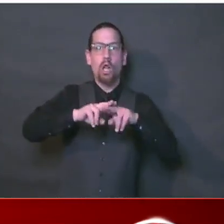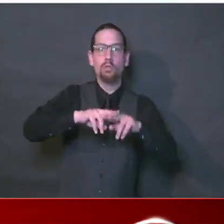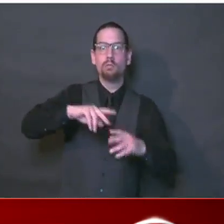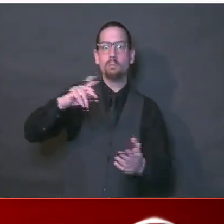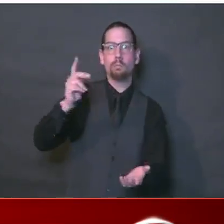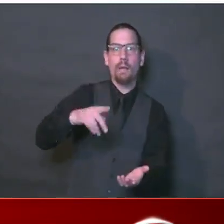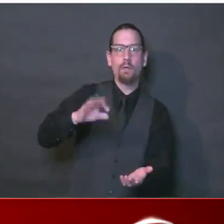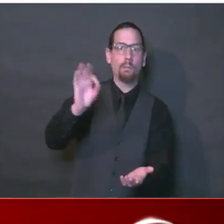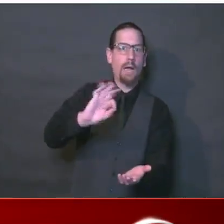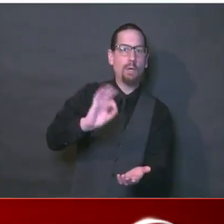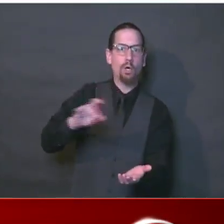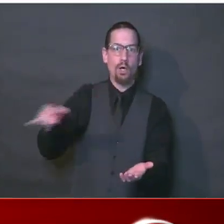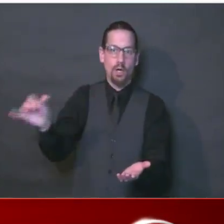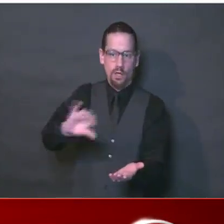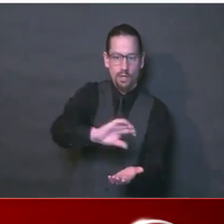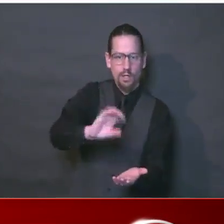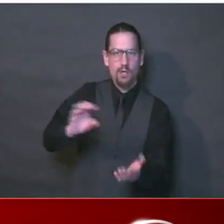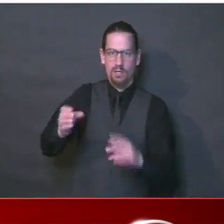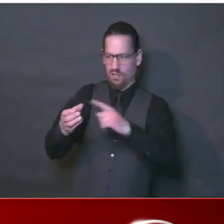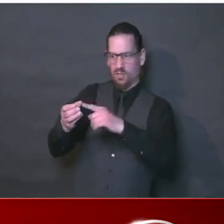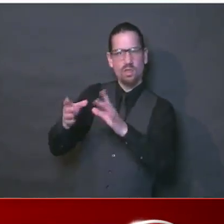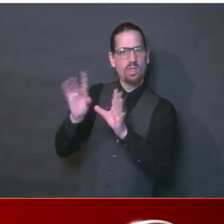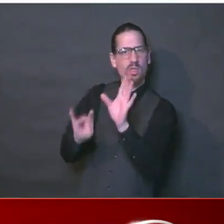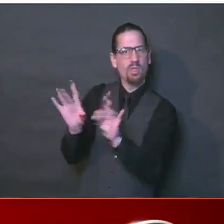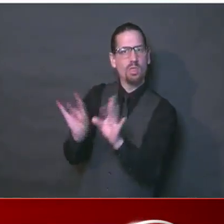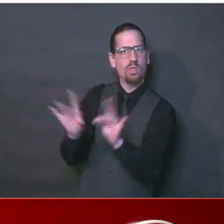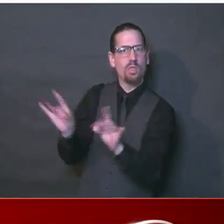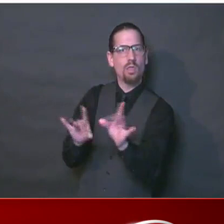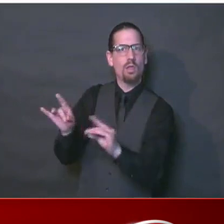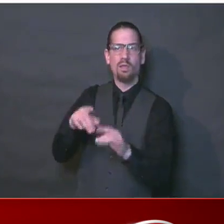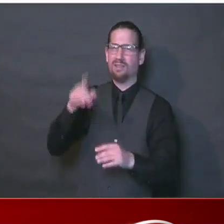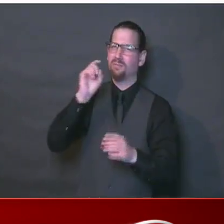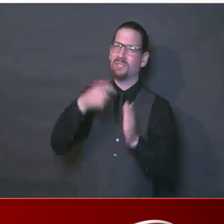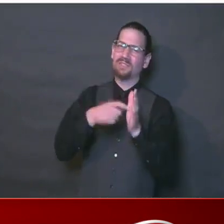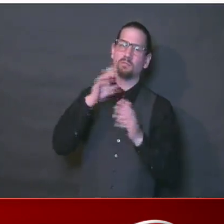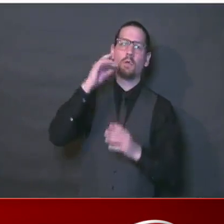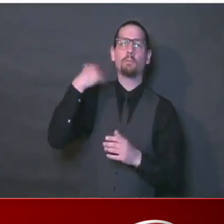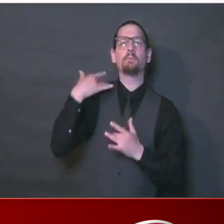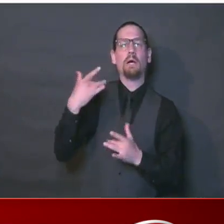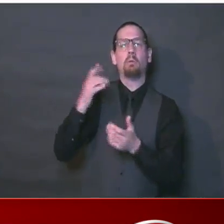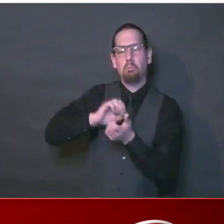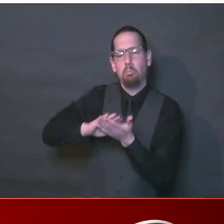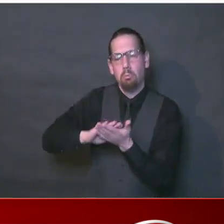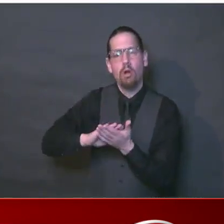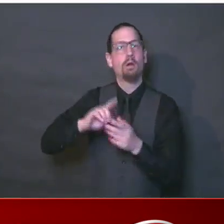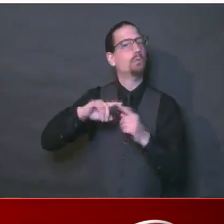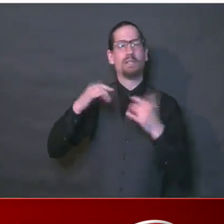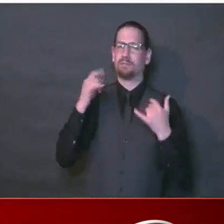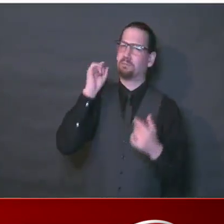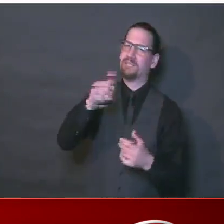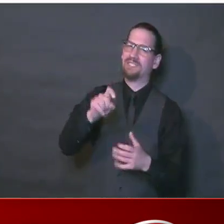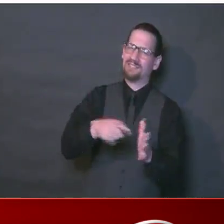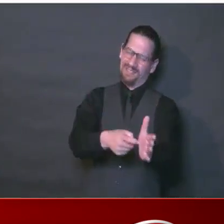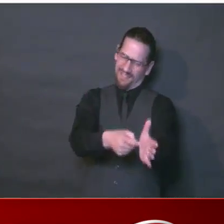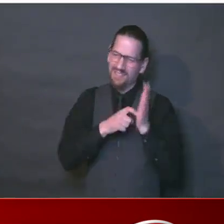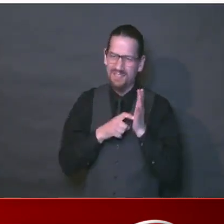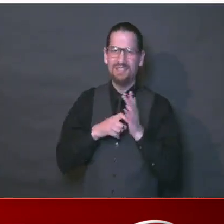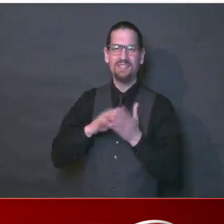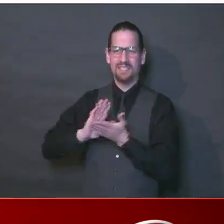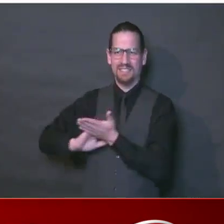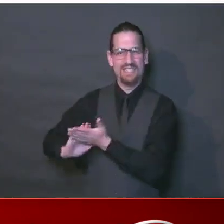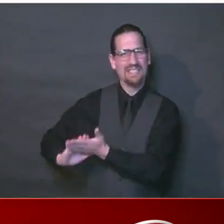different times. And that's why our guidance stipulates that restaurants should be using single-serving